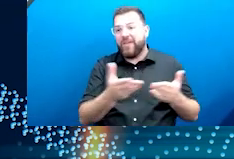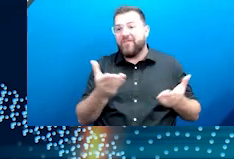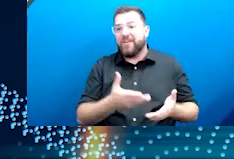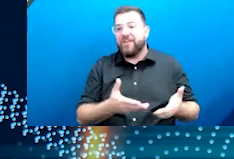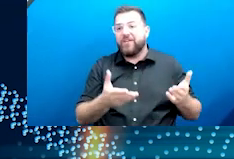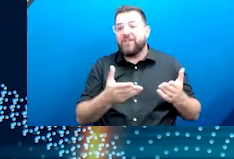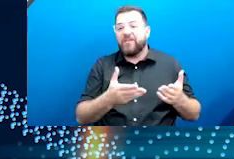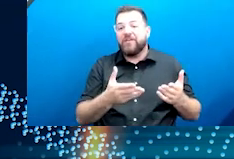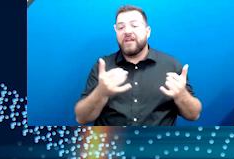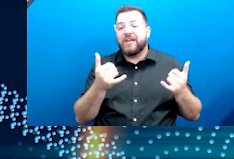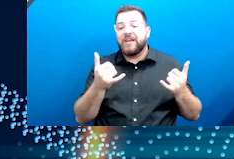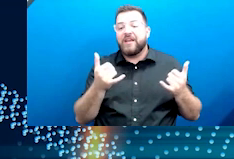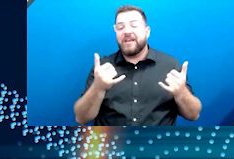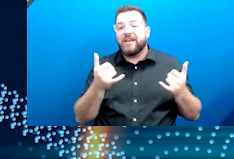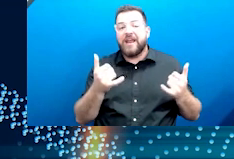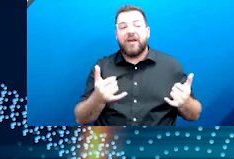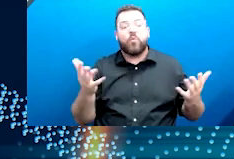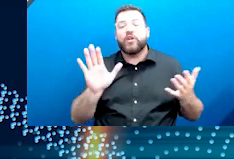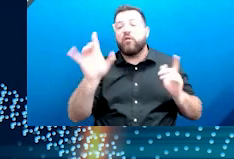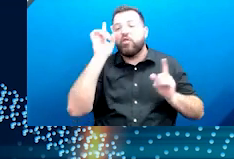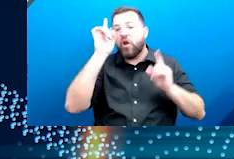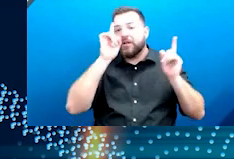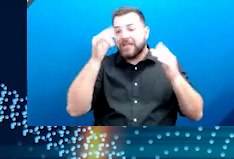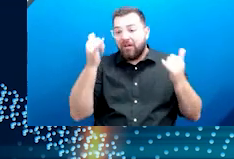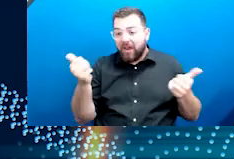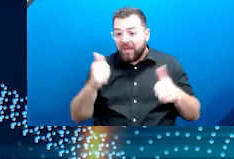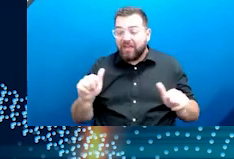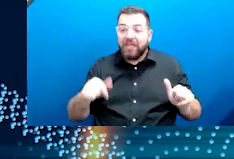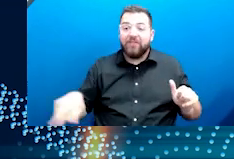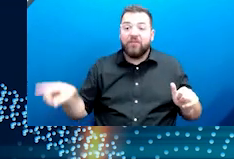are you, what are your thoughts now? Anybody,